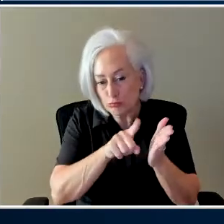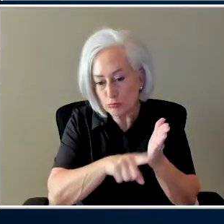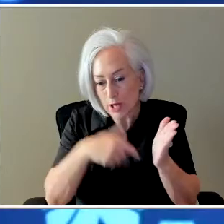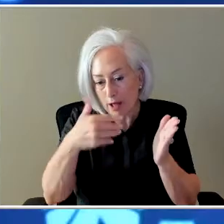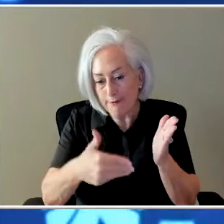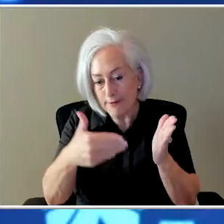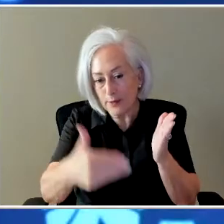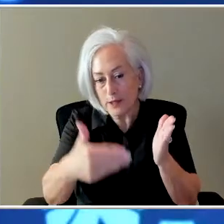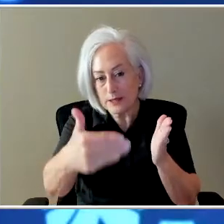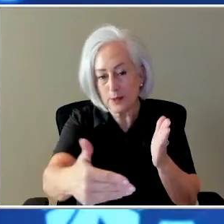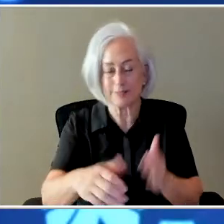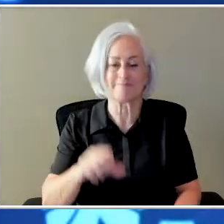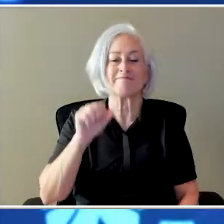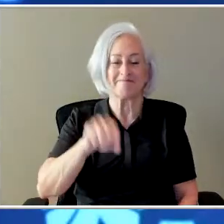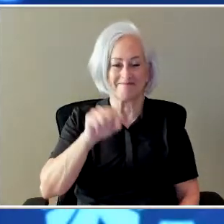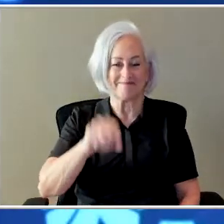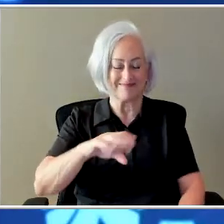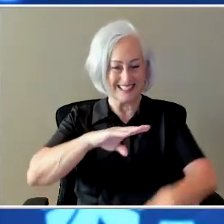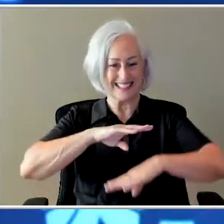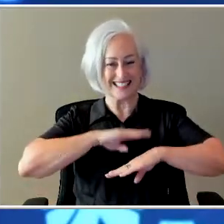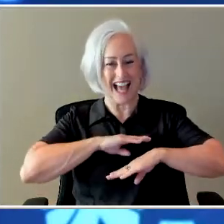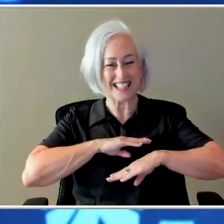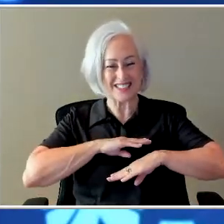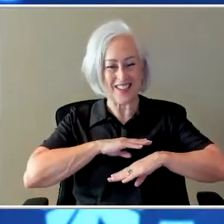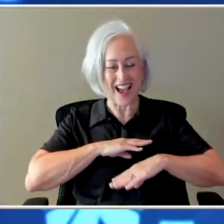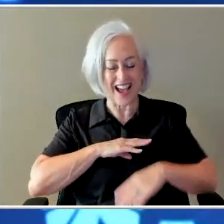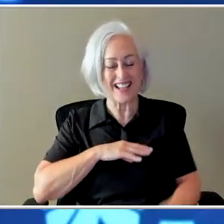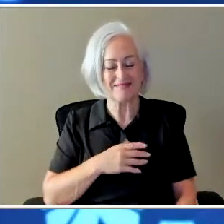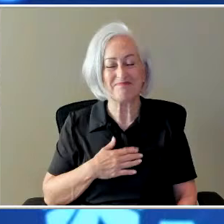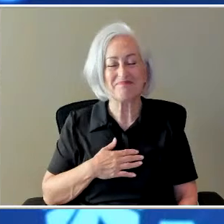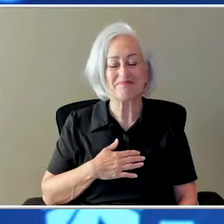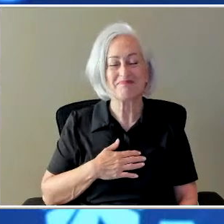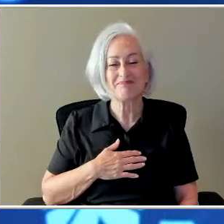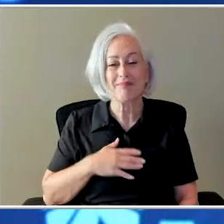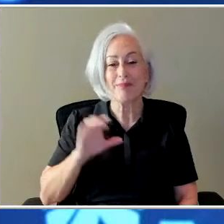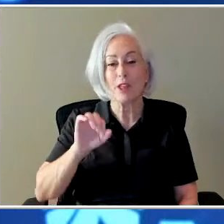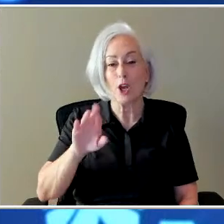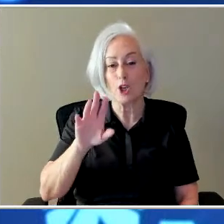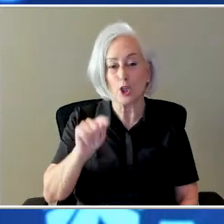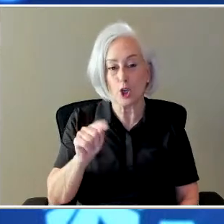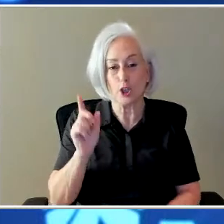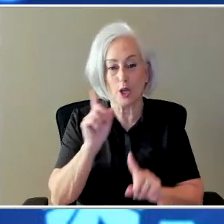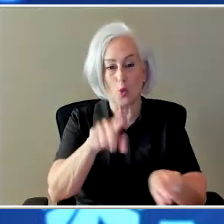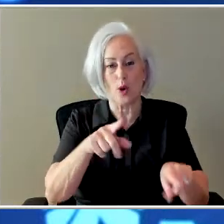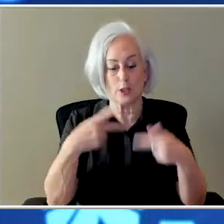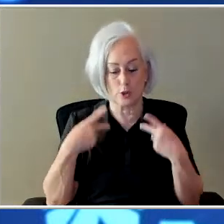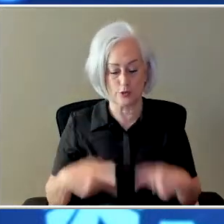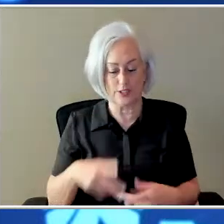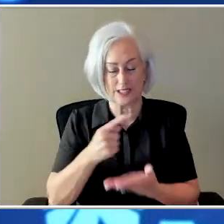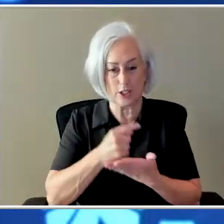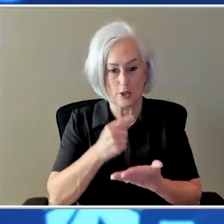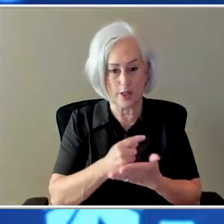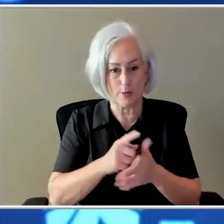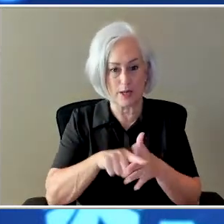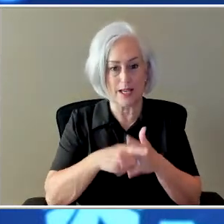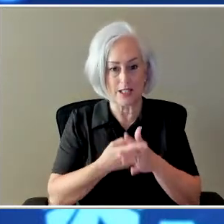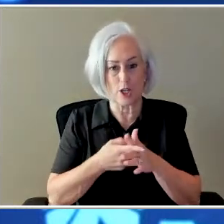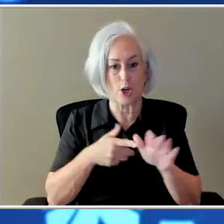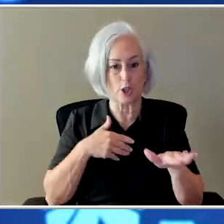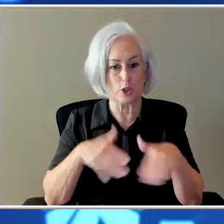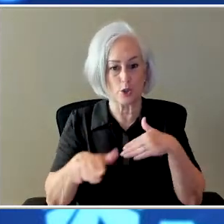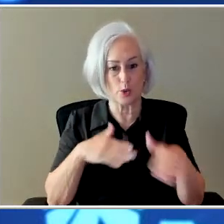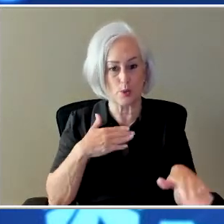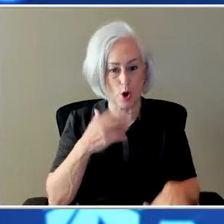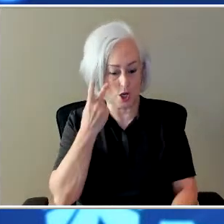so satisfying. Someone showed me a few weeks ago, whenever Kurt was at physical therapy, him starting to walk, and just being able to see that and